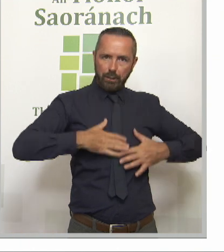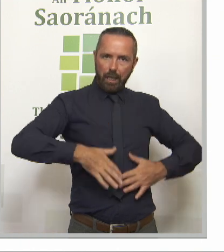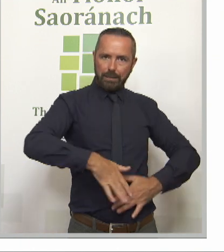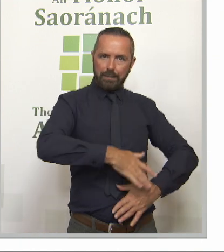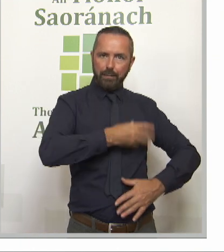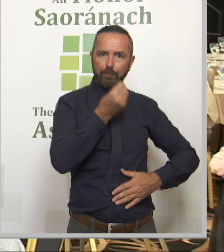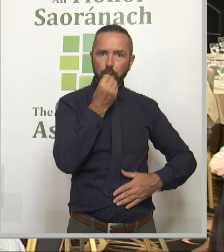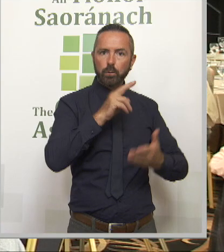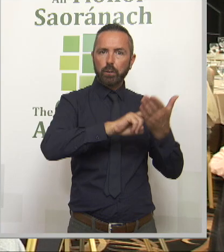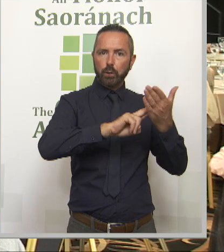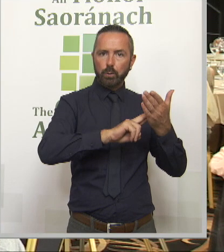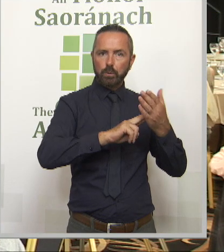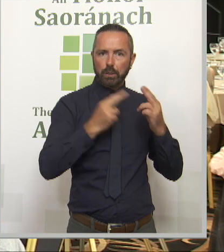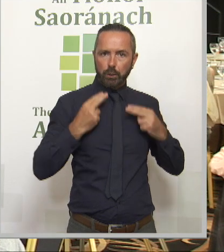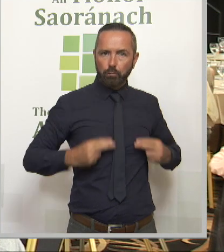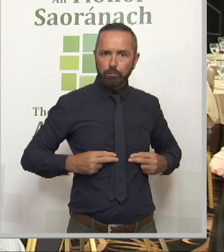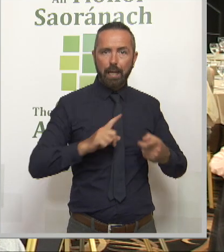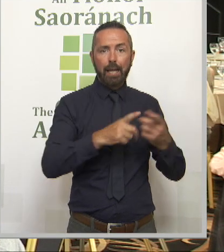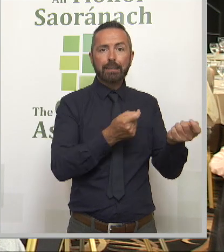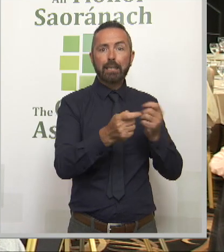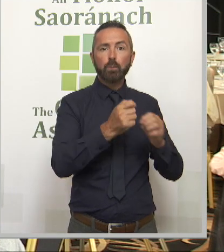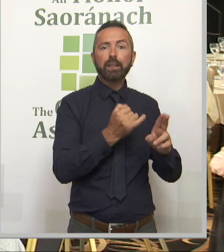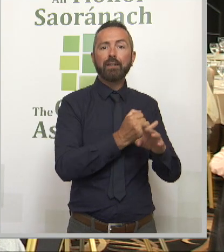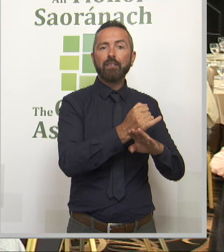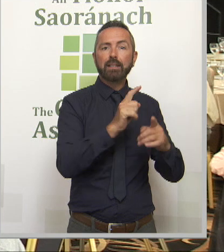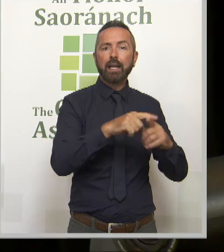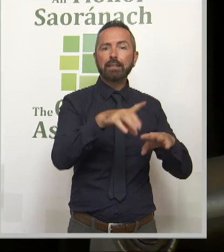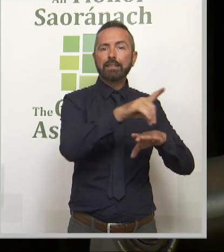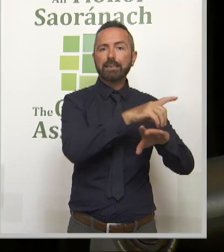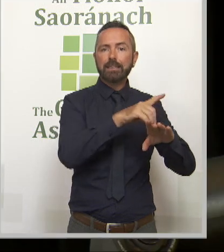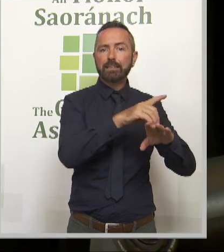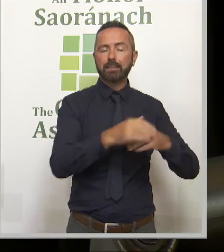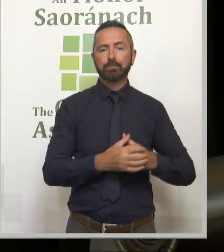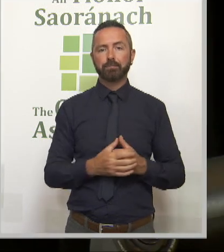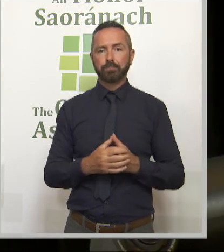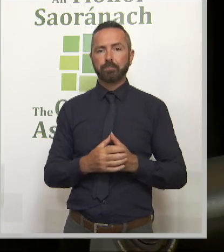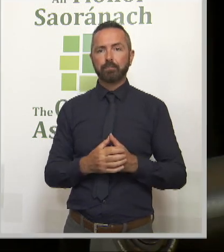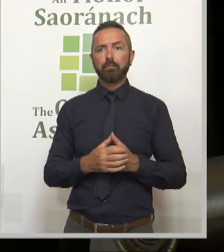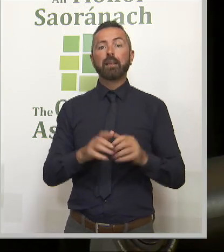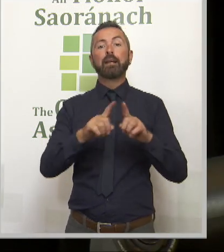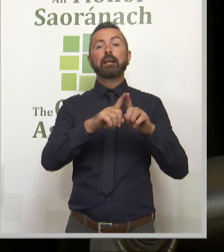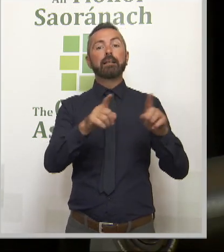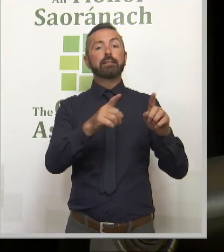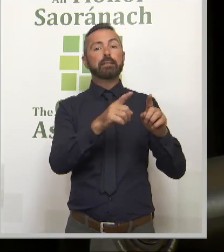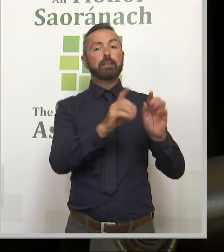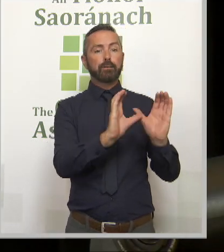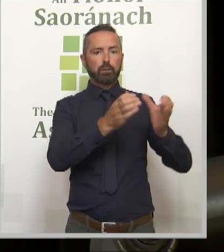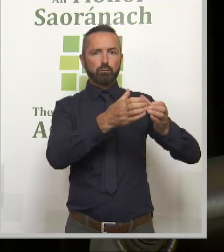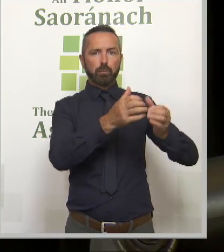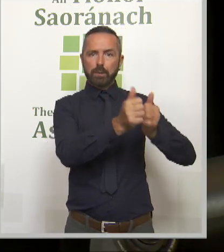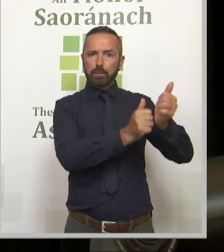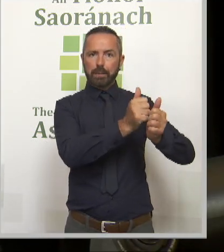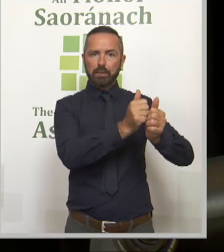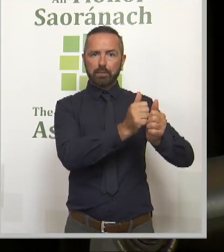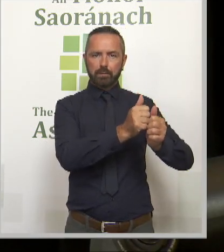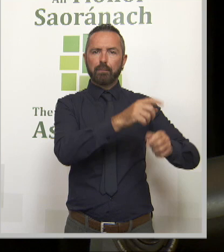nutrients, and to deal with infections and diseases and toxins and so on. And different individuals actually vary considerably